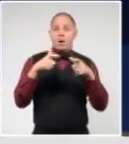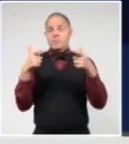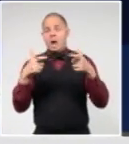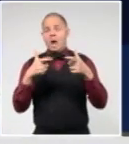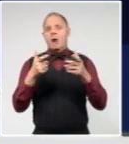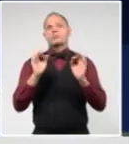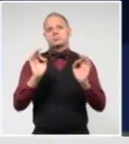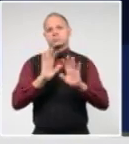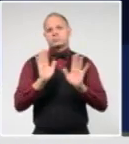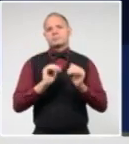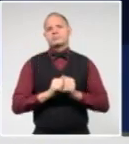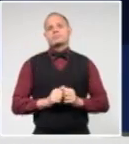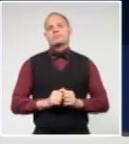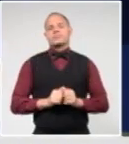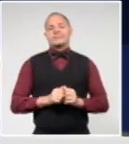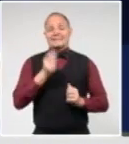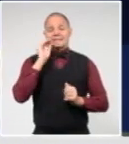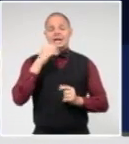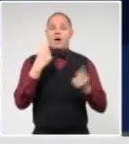182 from Camagüey,